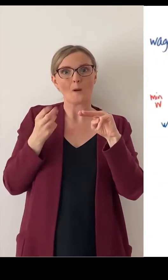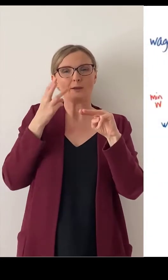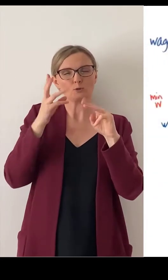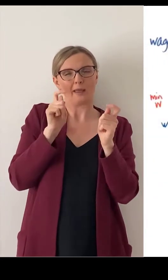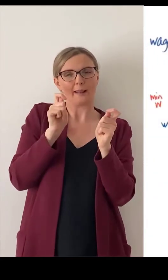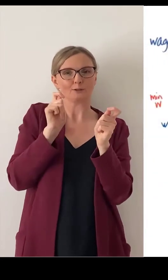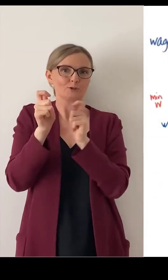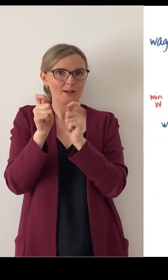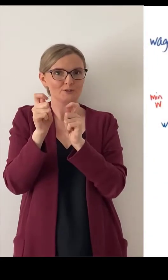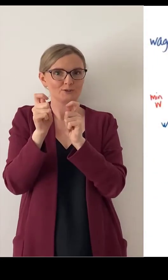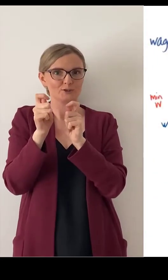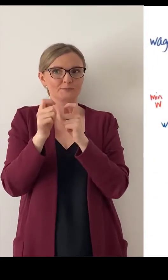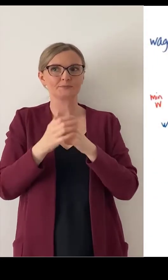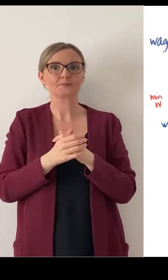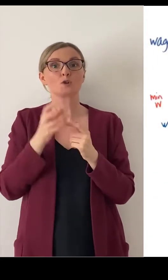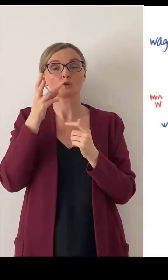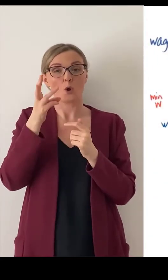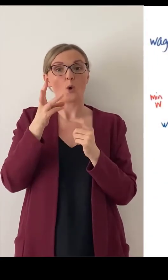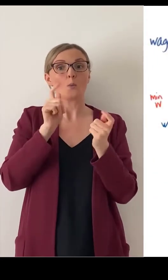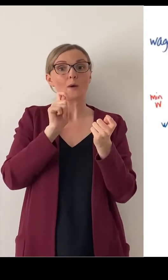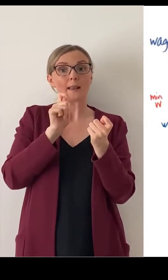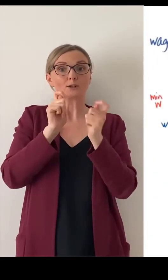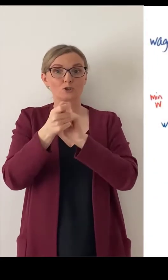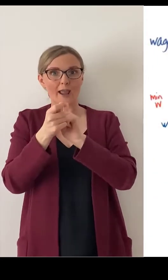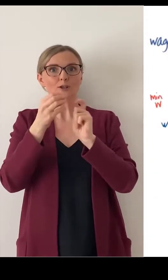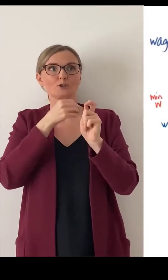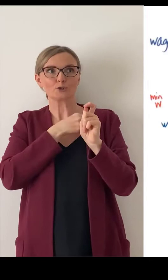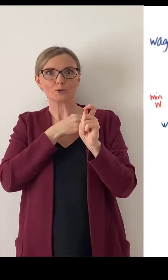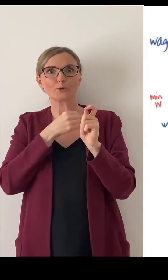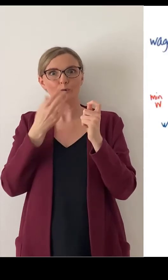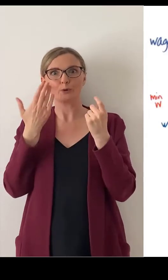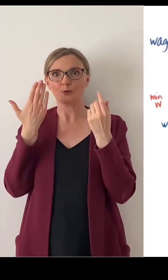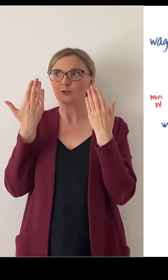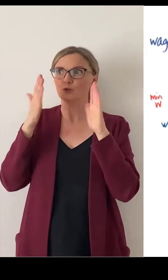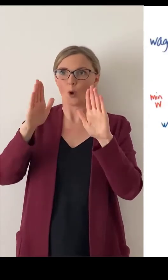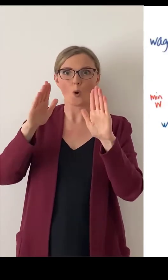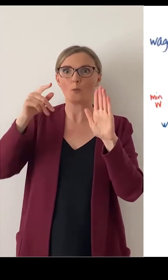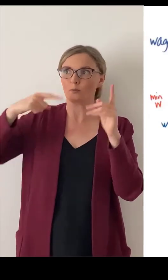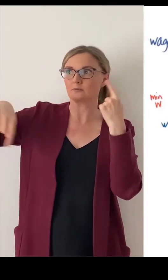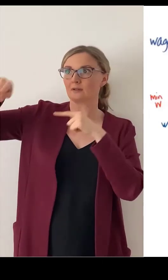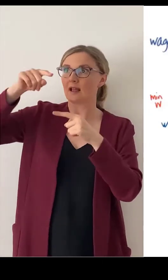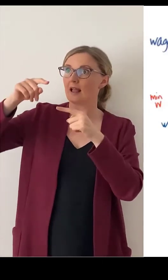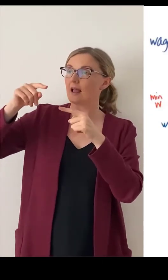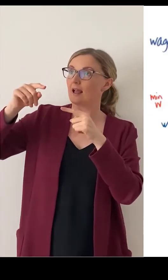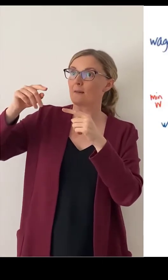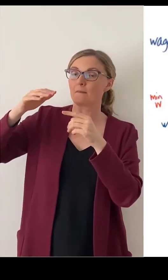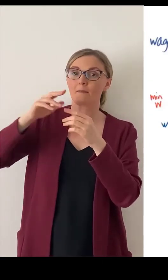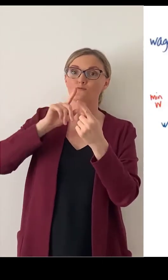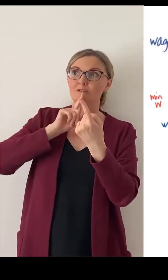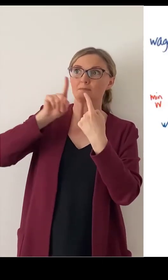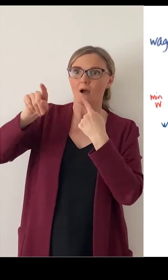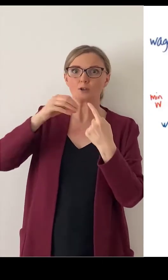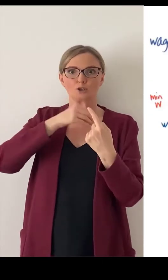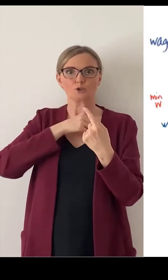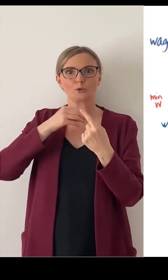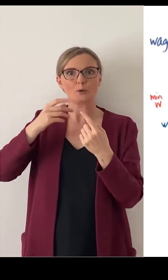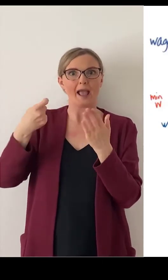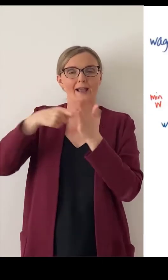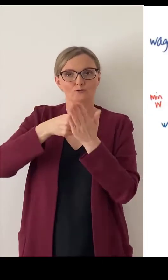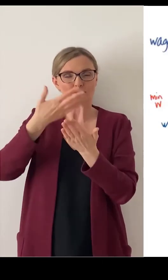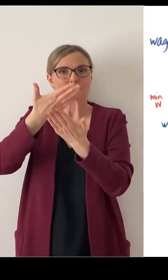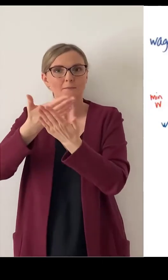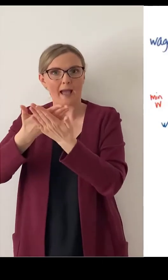shift to reflect that increase in the demand for labor to be able to